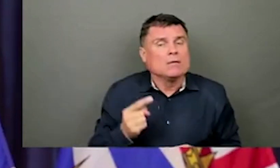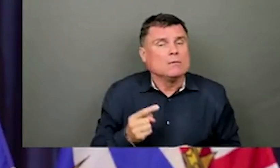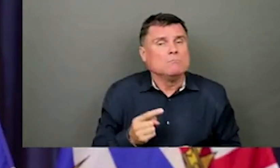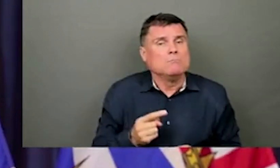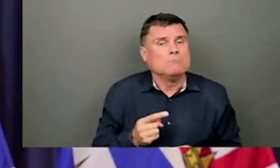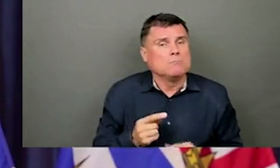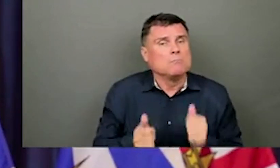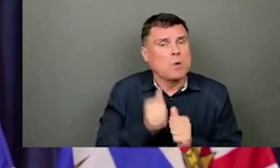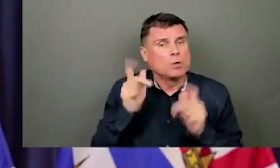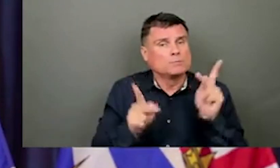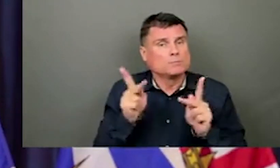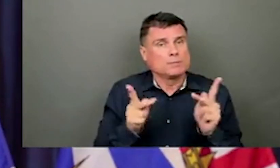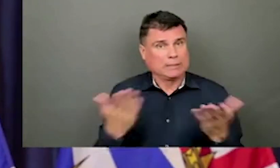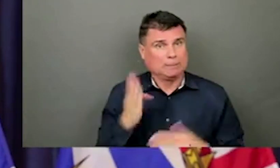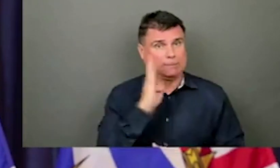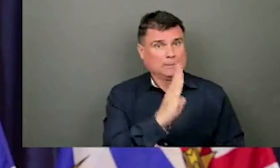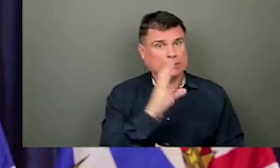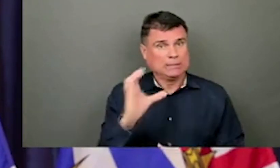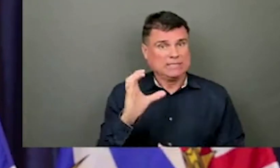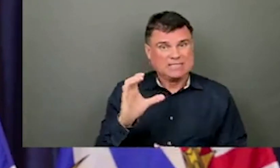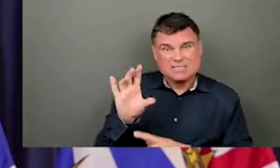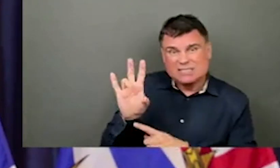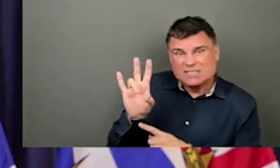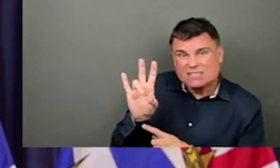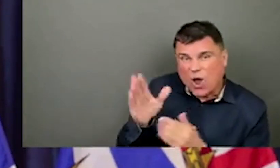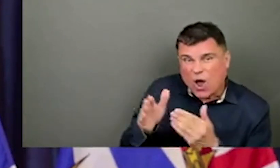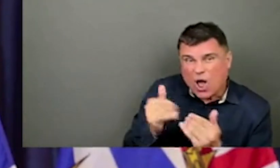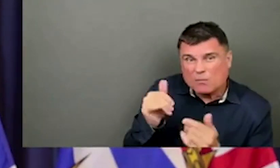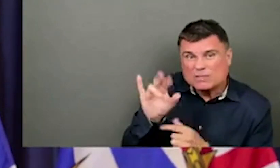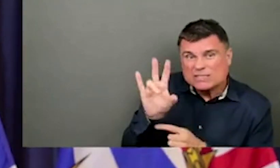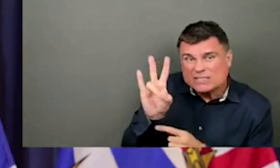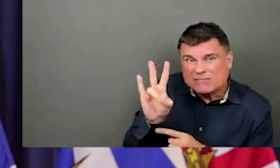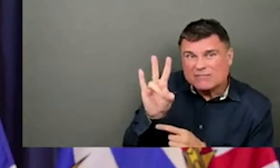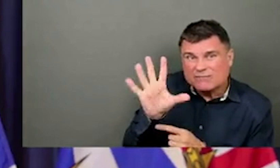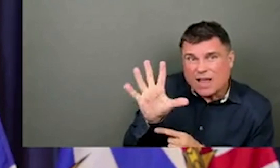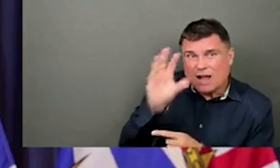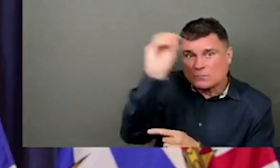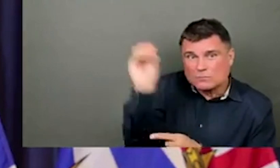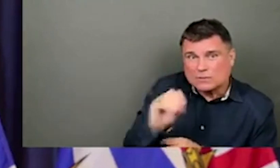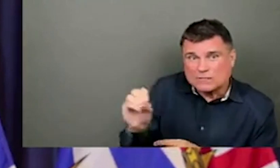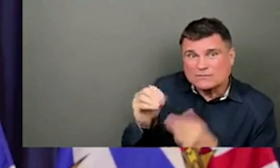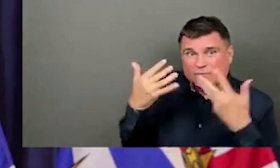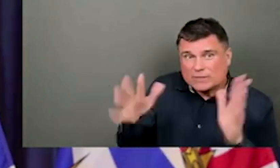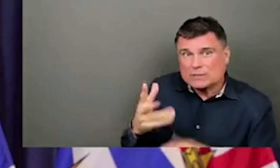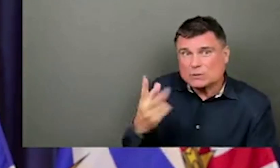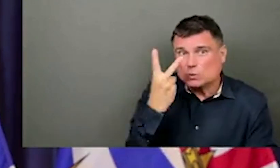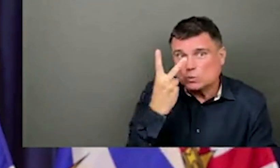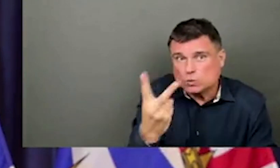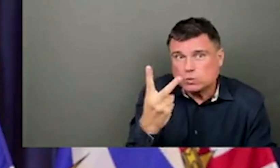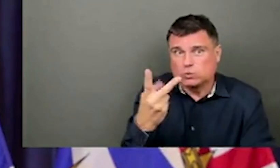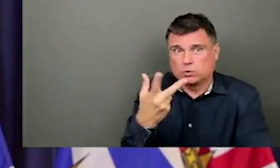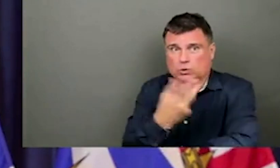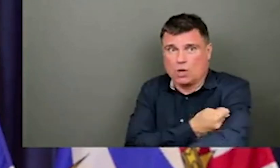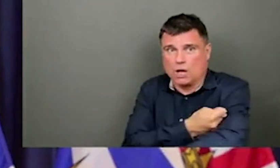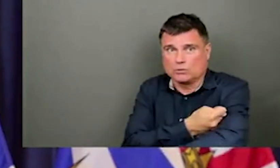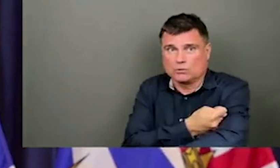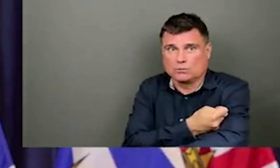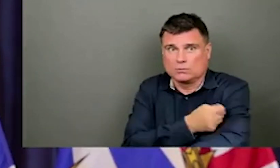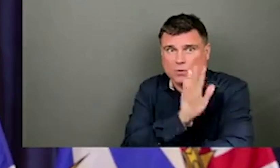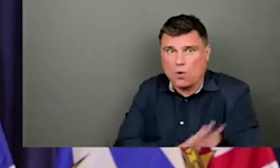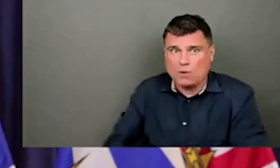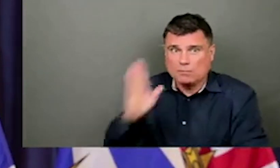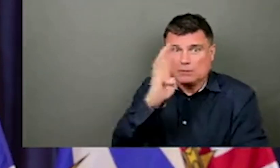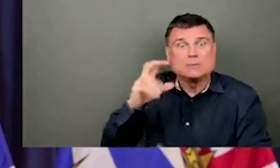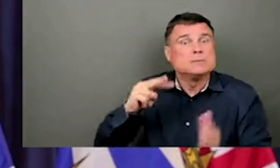74%, heading to 75%, have already received 2 doses. So this is a majority view. And